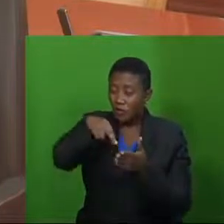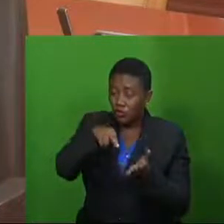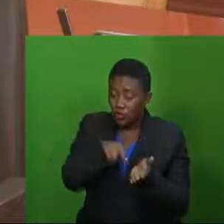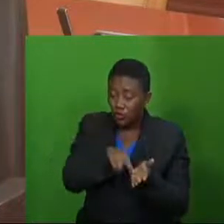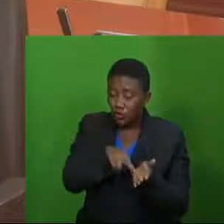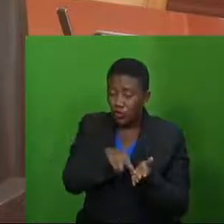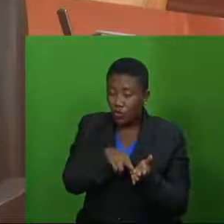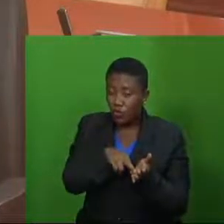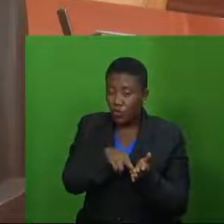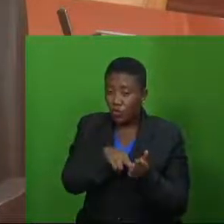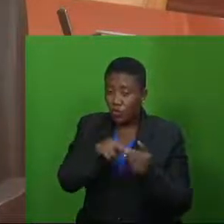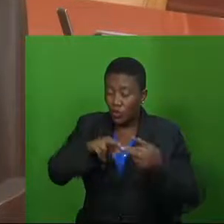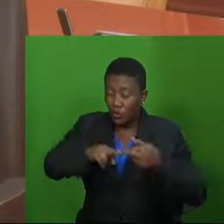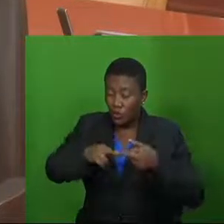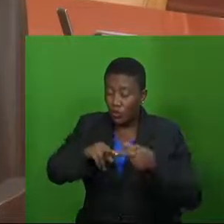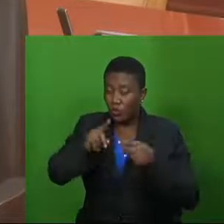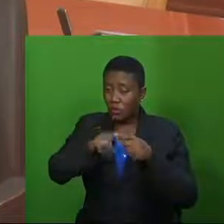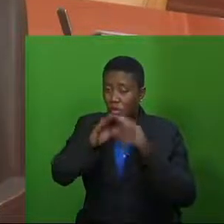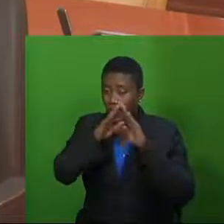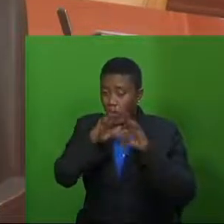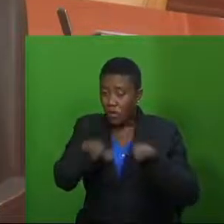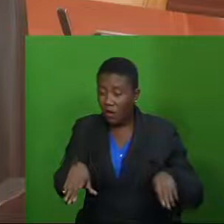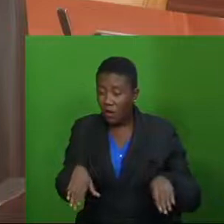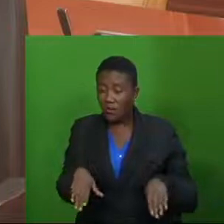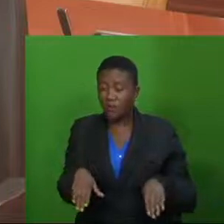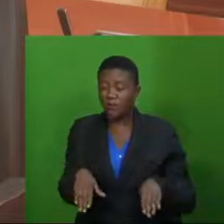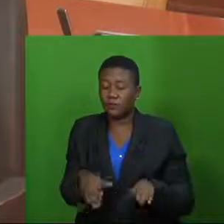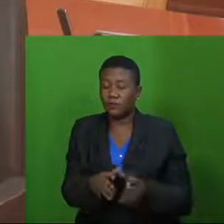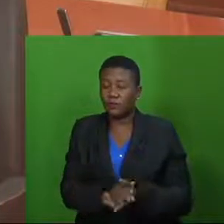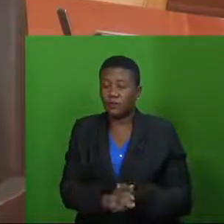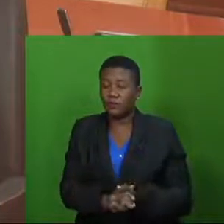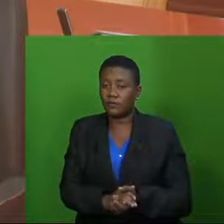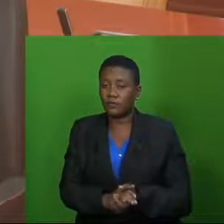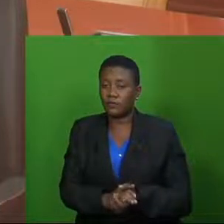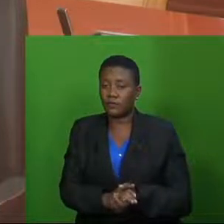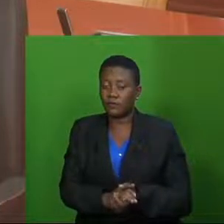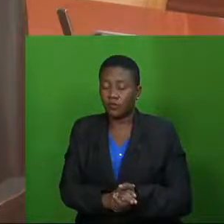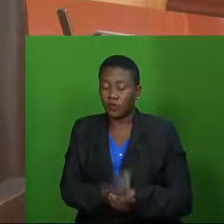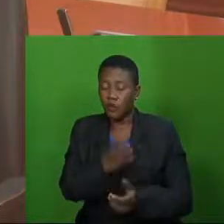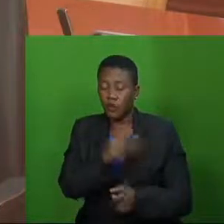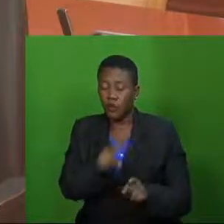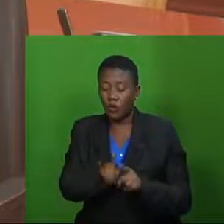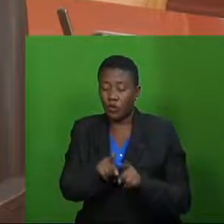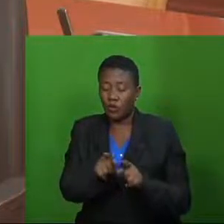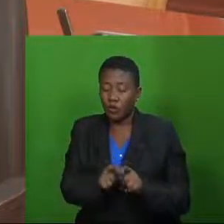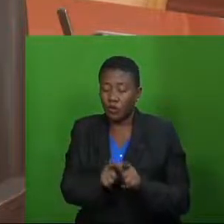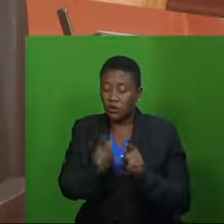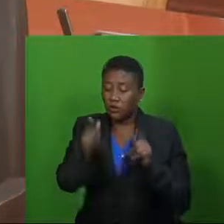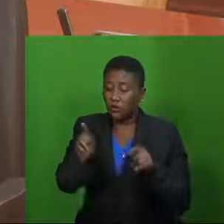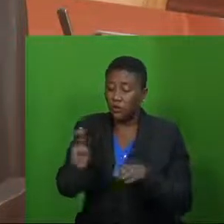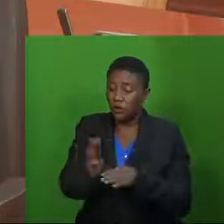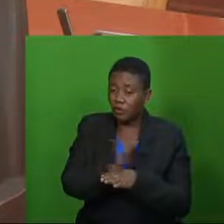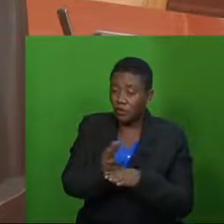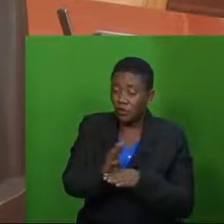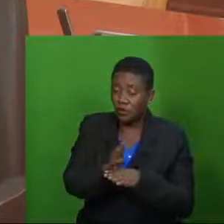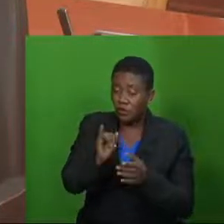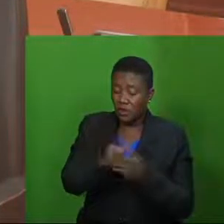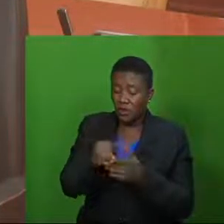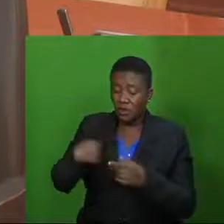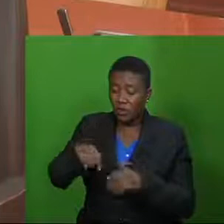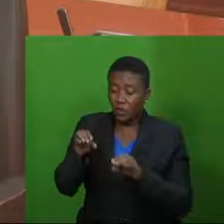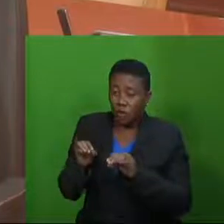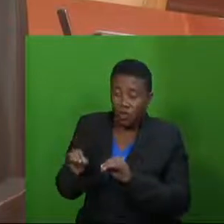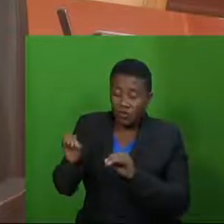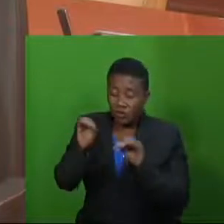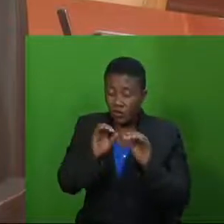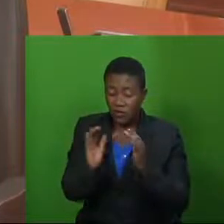relating to the procedure of the House and the general conduct of business, which shall be observed in the